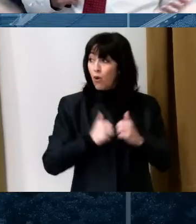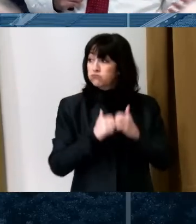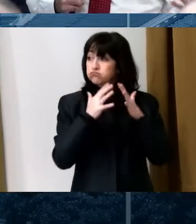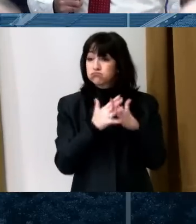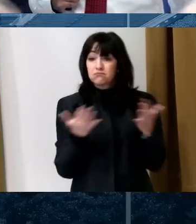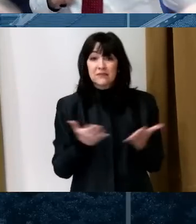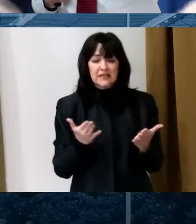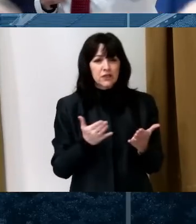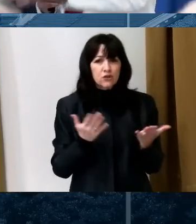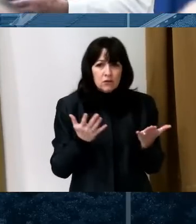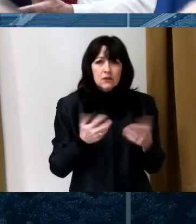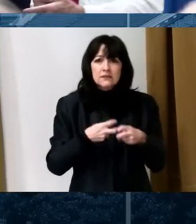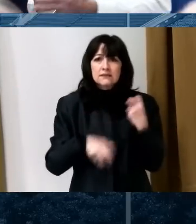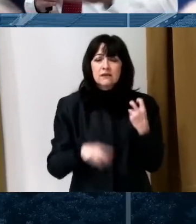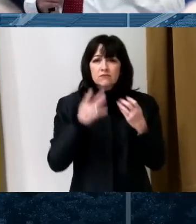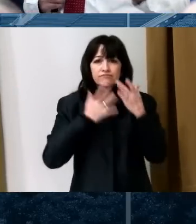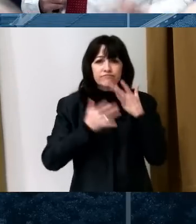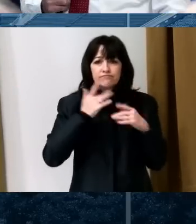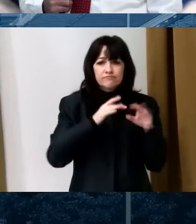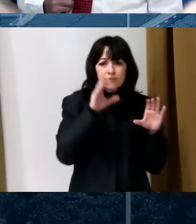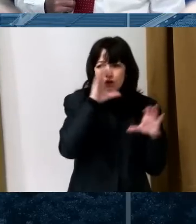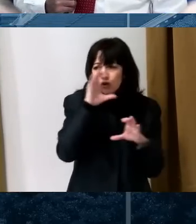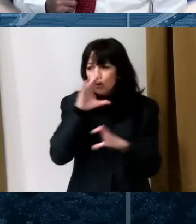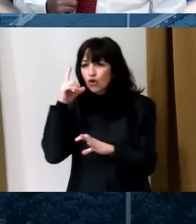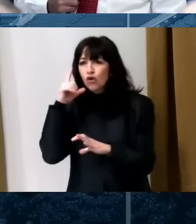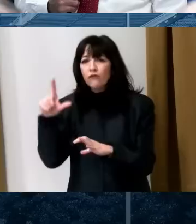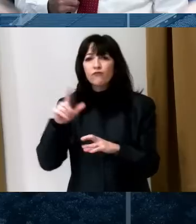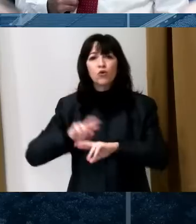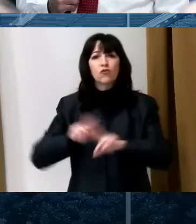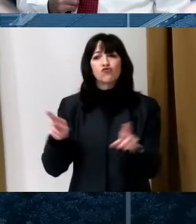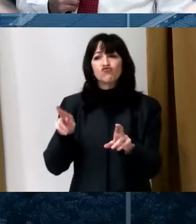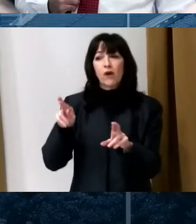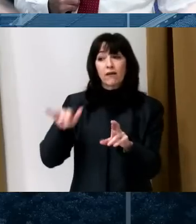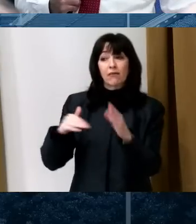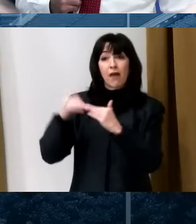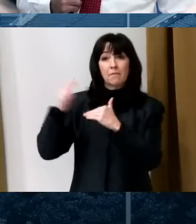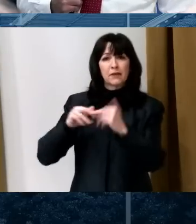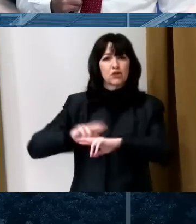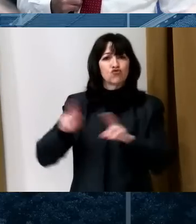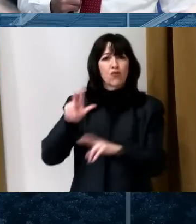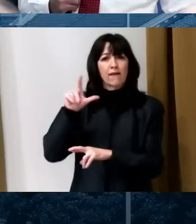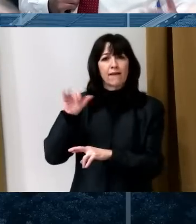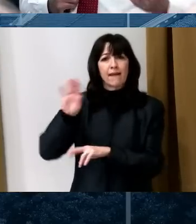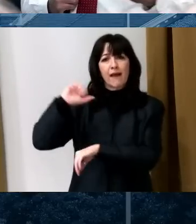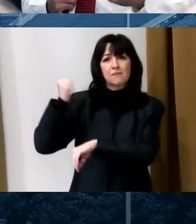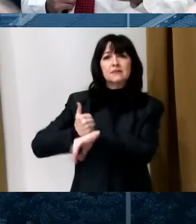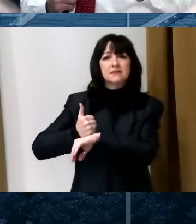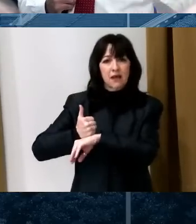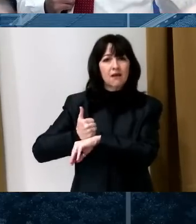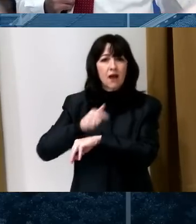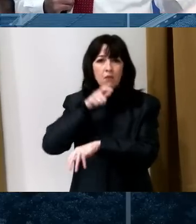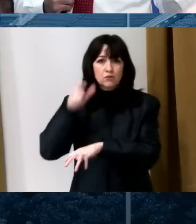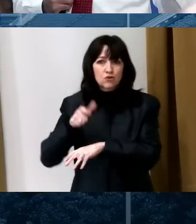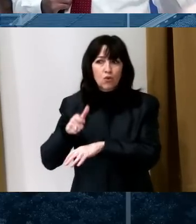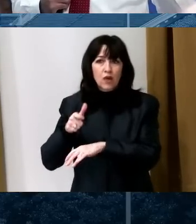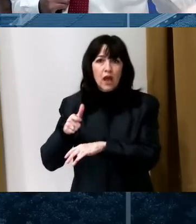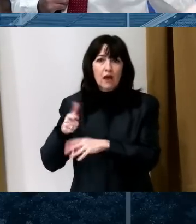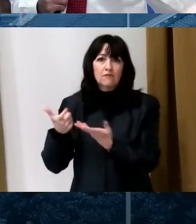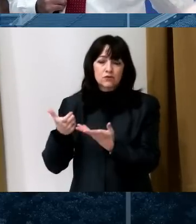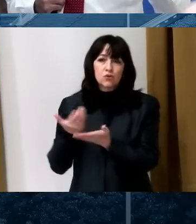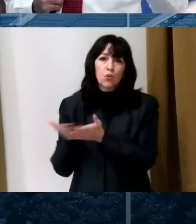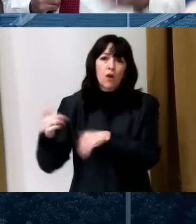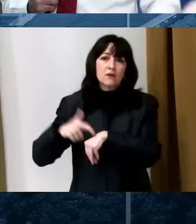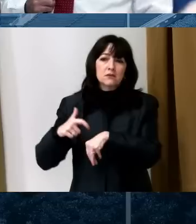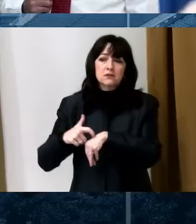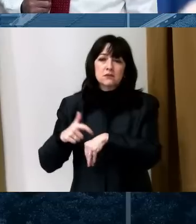in Delaware and not move to Pennsylvania. We've had some real competition there with companies like Prelude, Chestnut Run, the facility